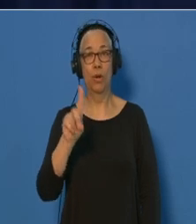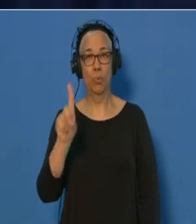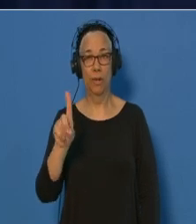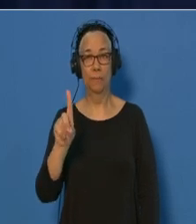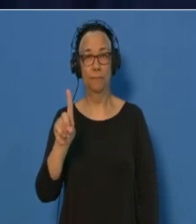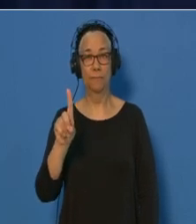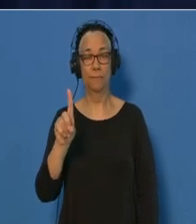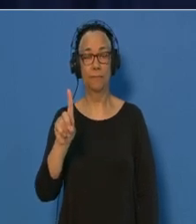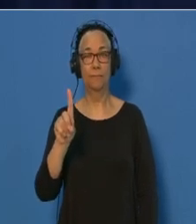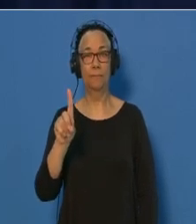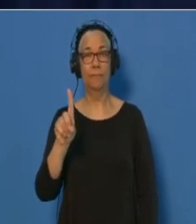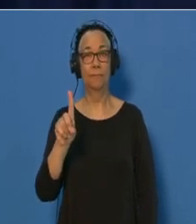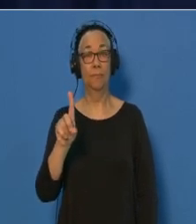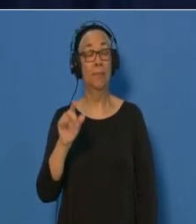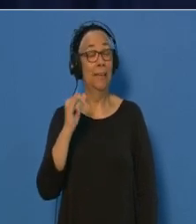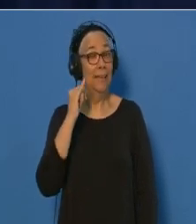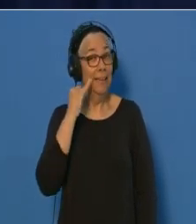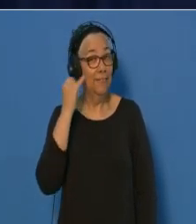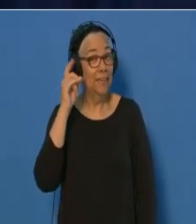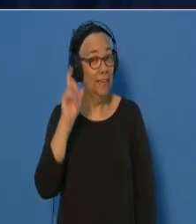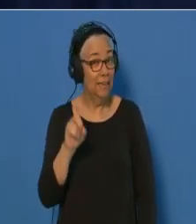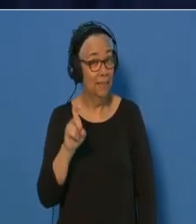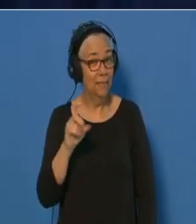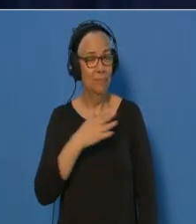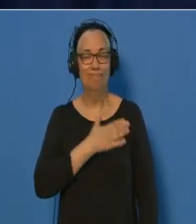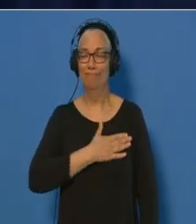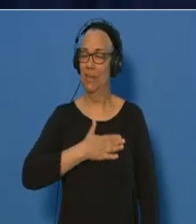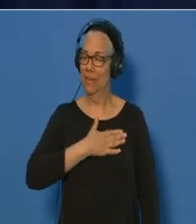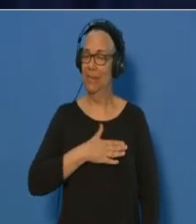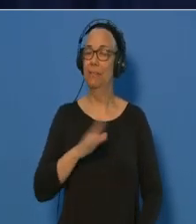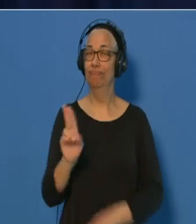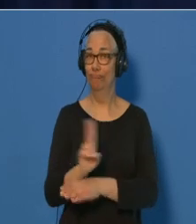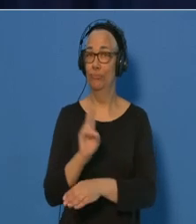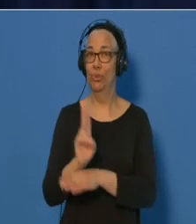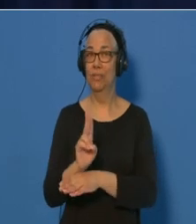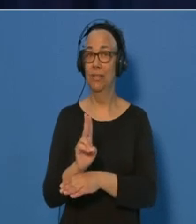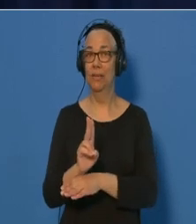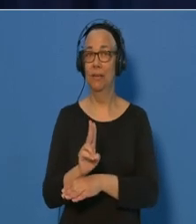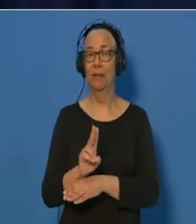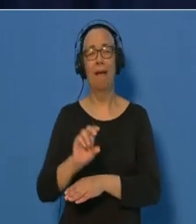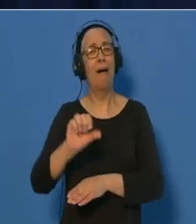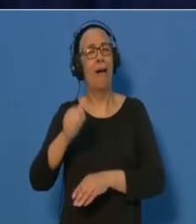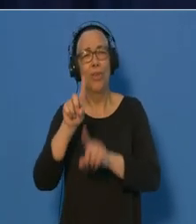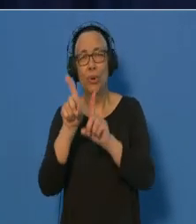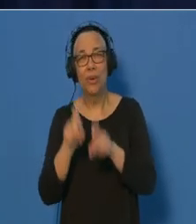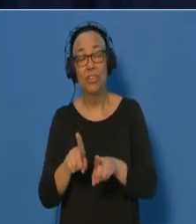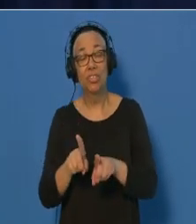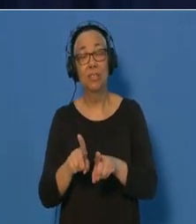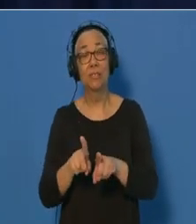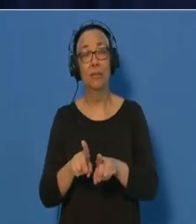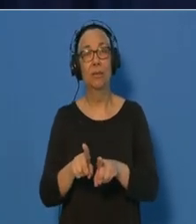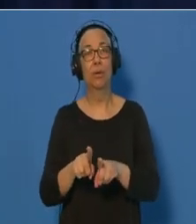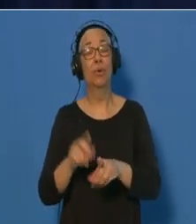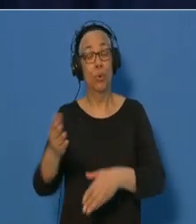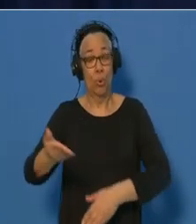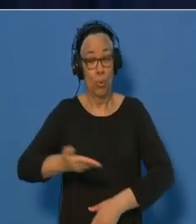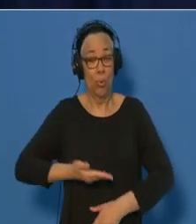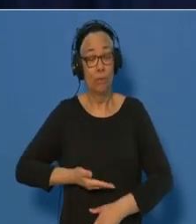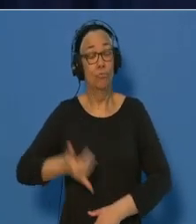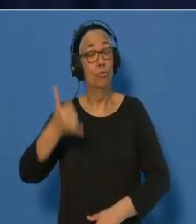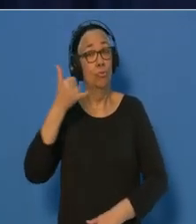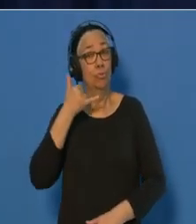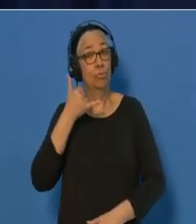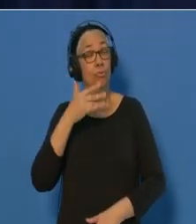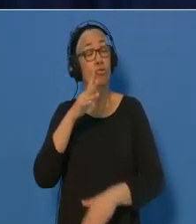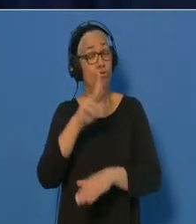543-1111. If you need it, please use it. For other general queries, you are welcome to call the